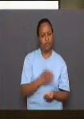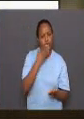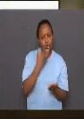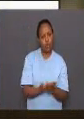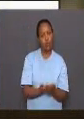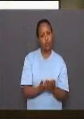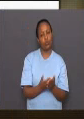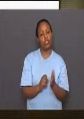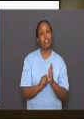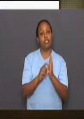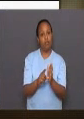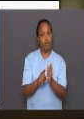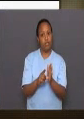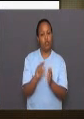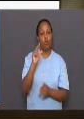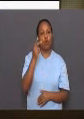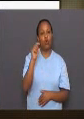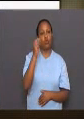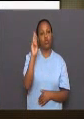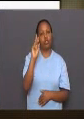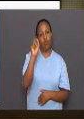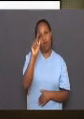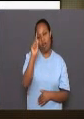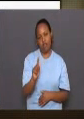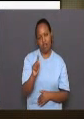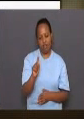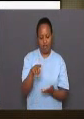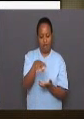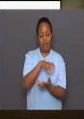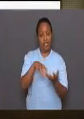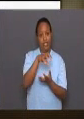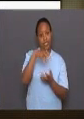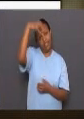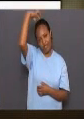example is Botswana, where there is a mixed government.